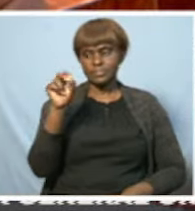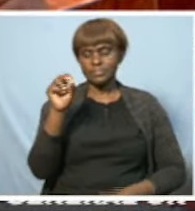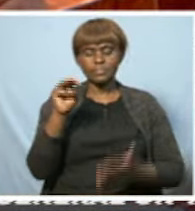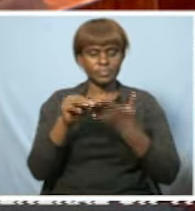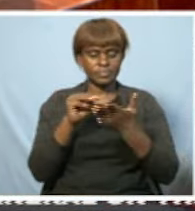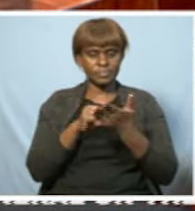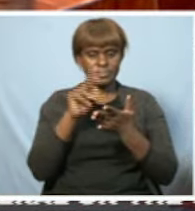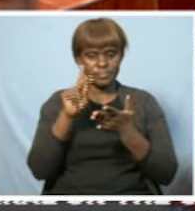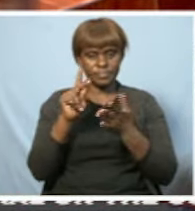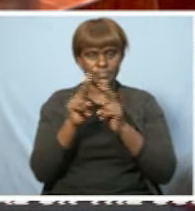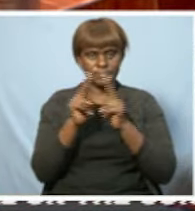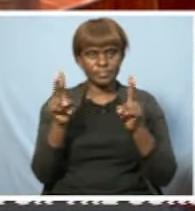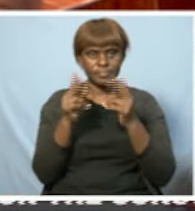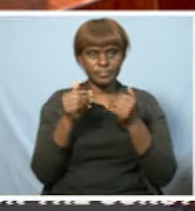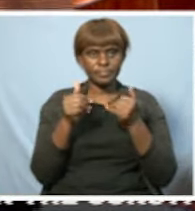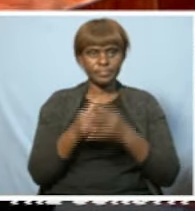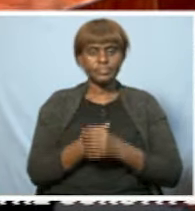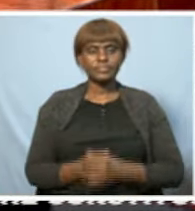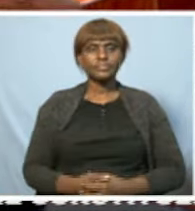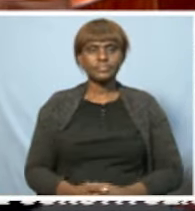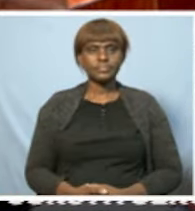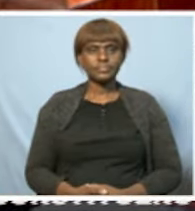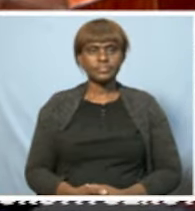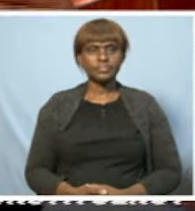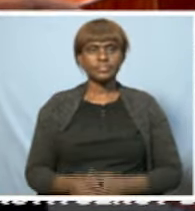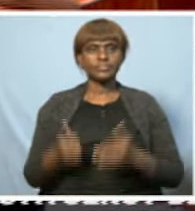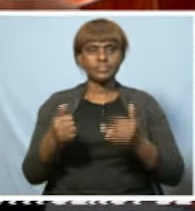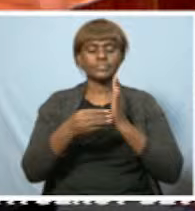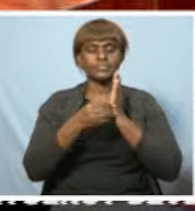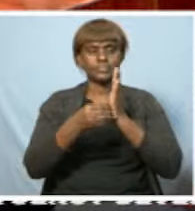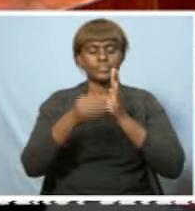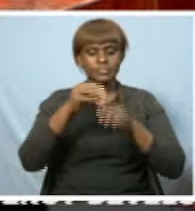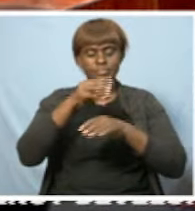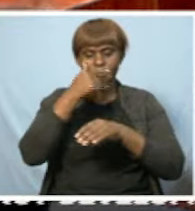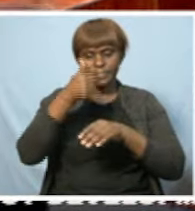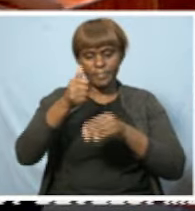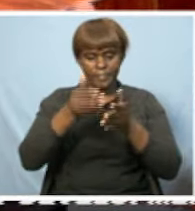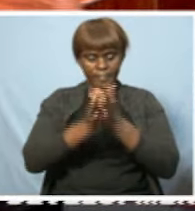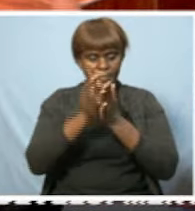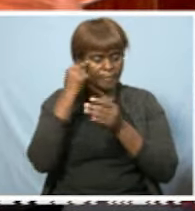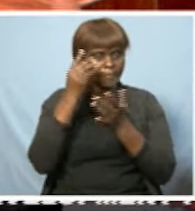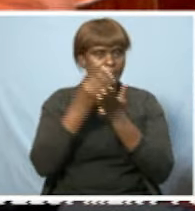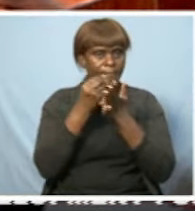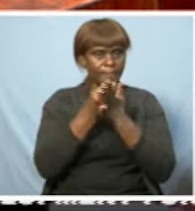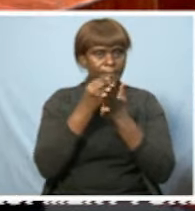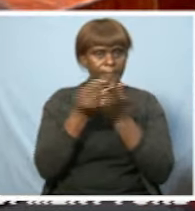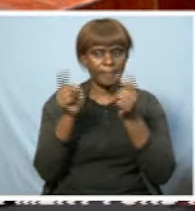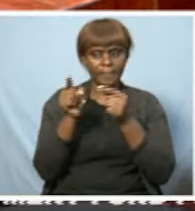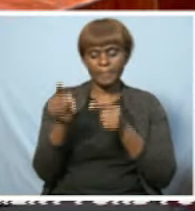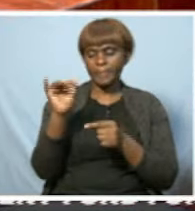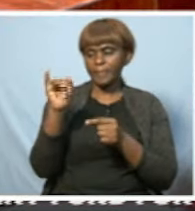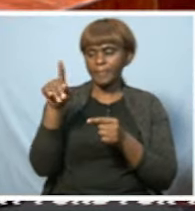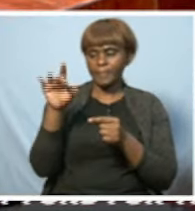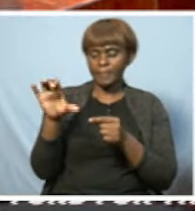And the guidance is that you must claim for money when IPCs are